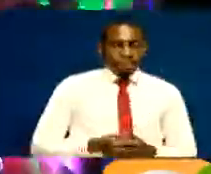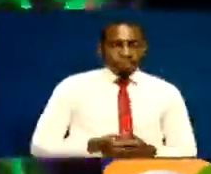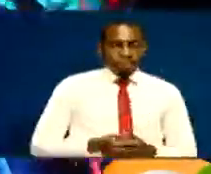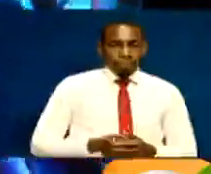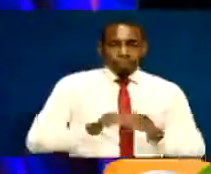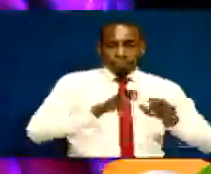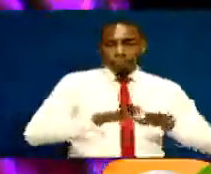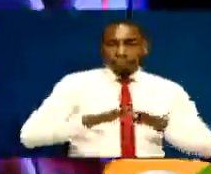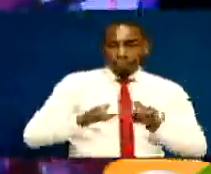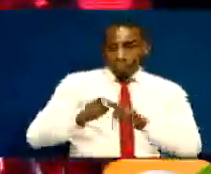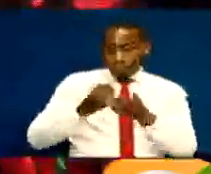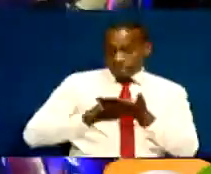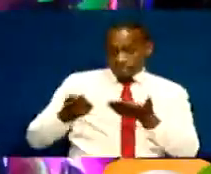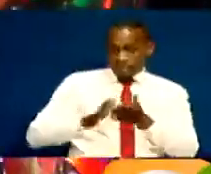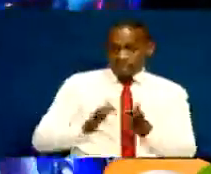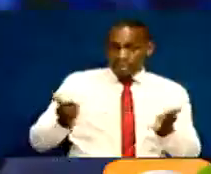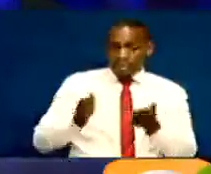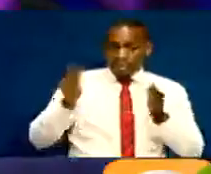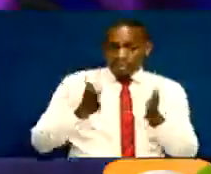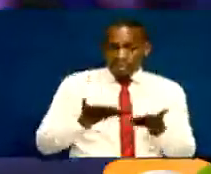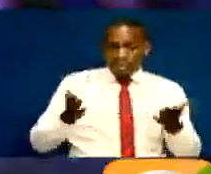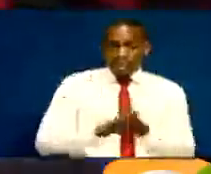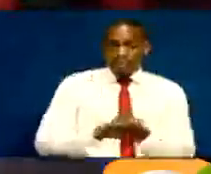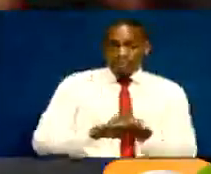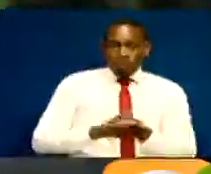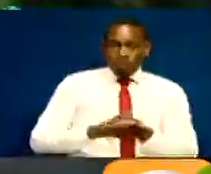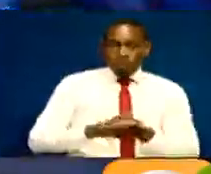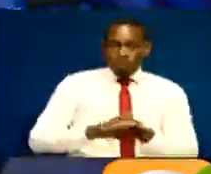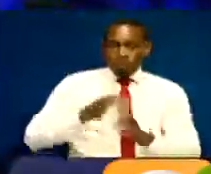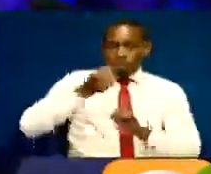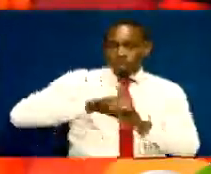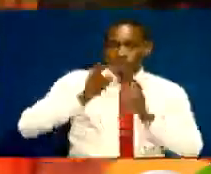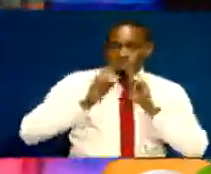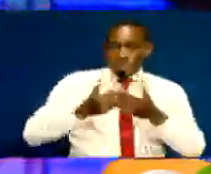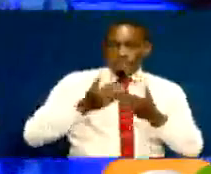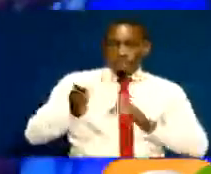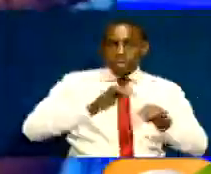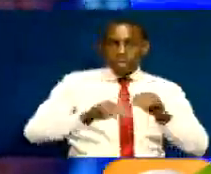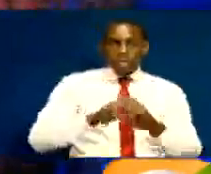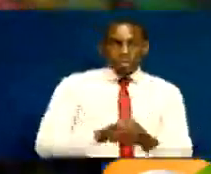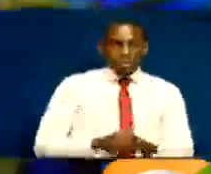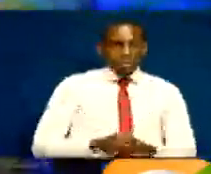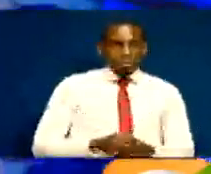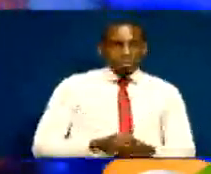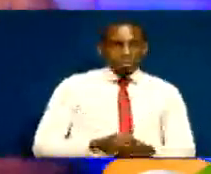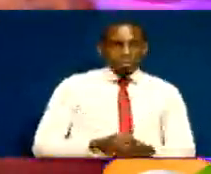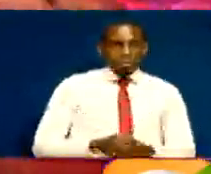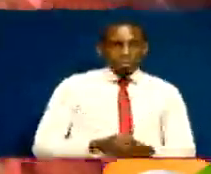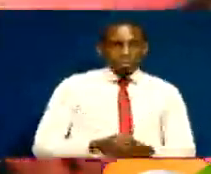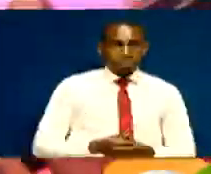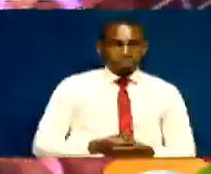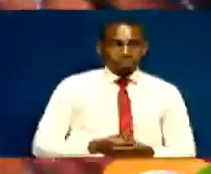At a rally earlier this week, she urged Kenyans to promote and embrace peace ahead of the elections.